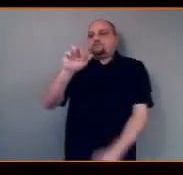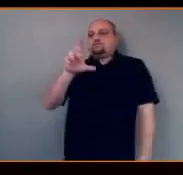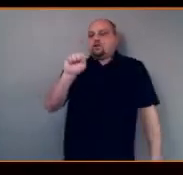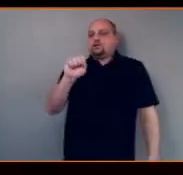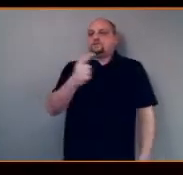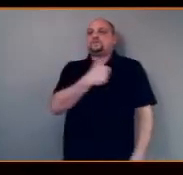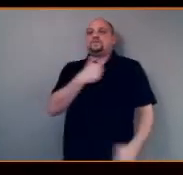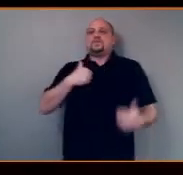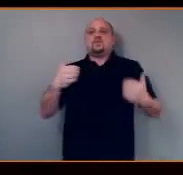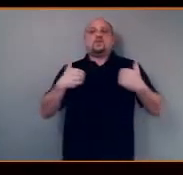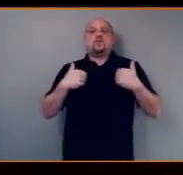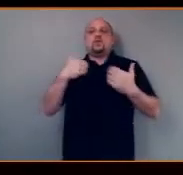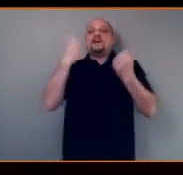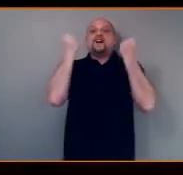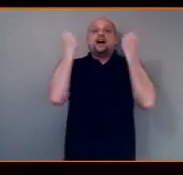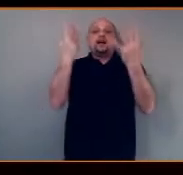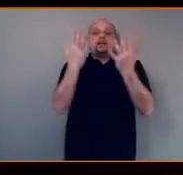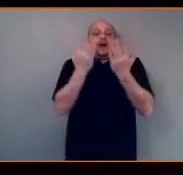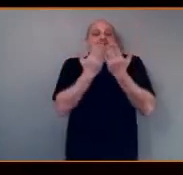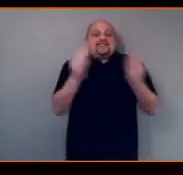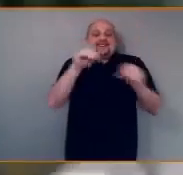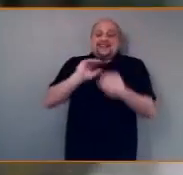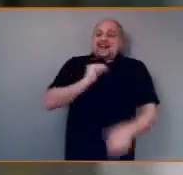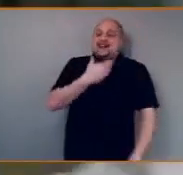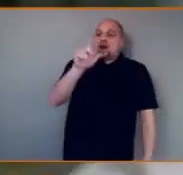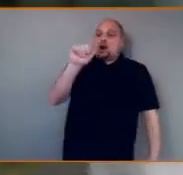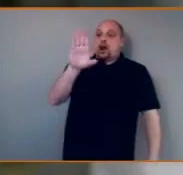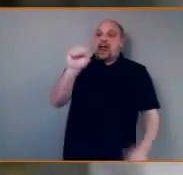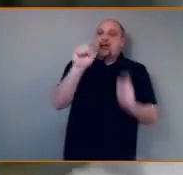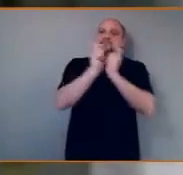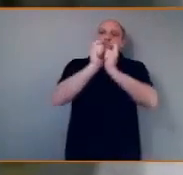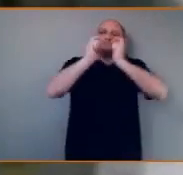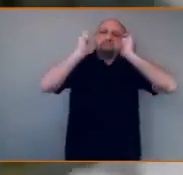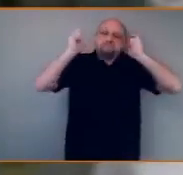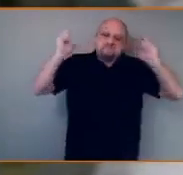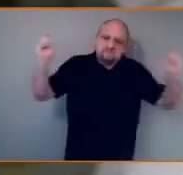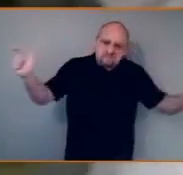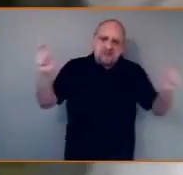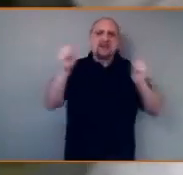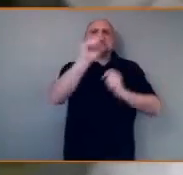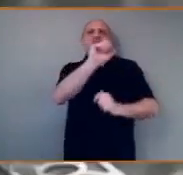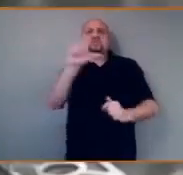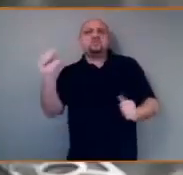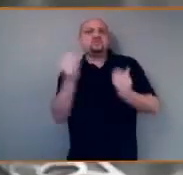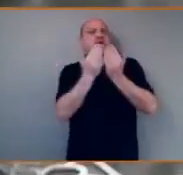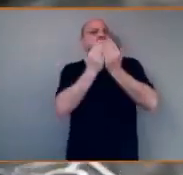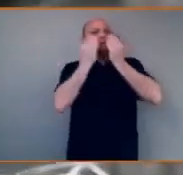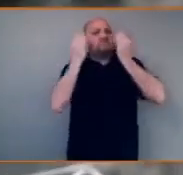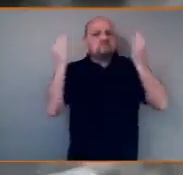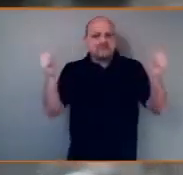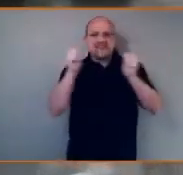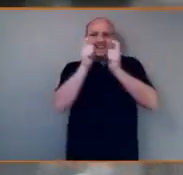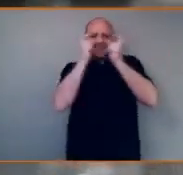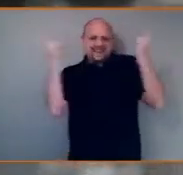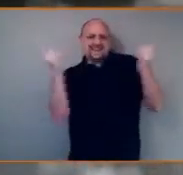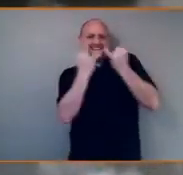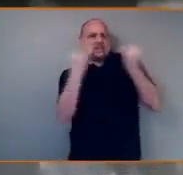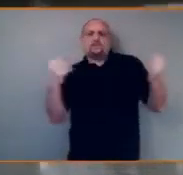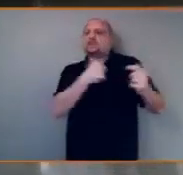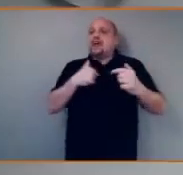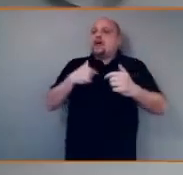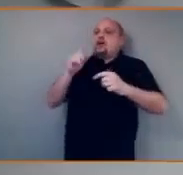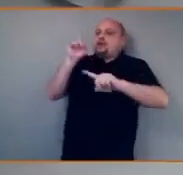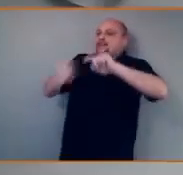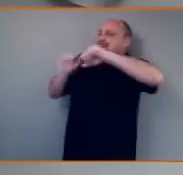incredible instruments in our labs that are just enormous instruments, and we don't have the technology to send those to Mars. So getting the